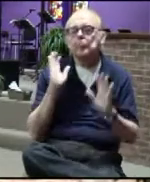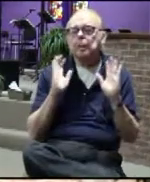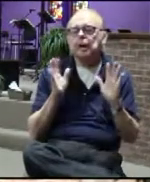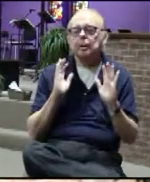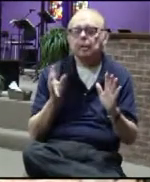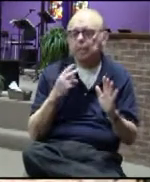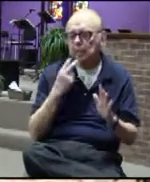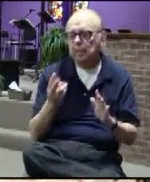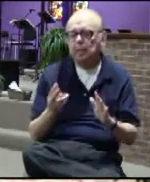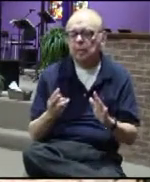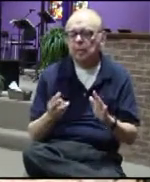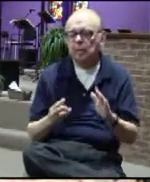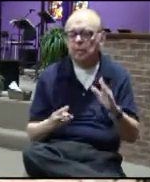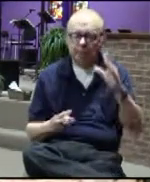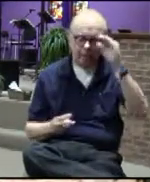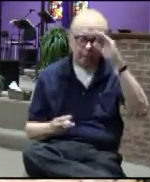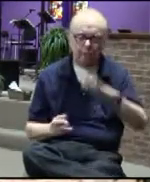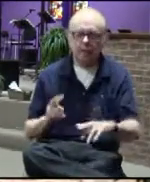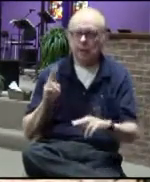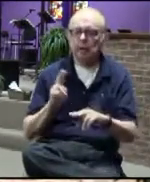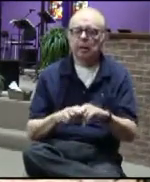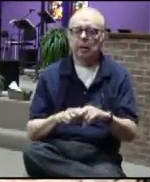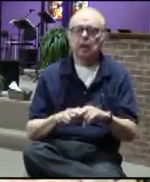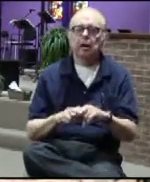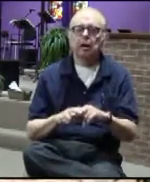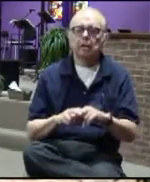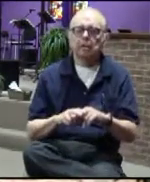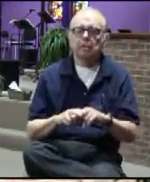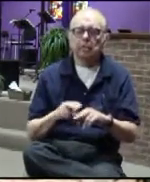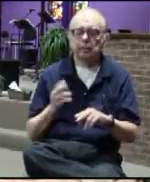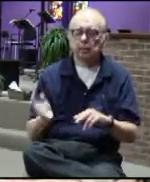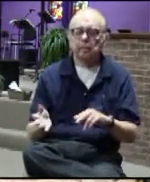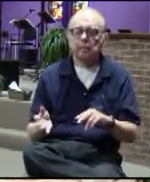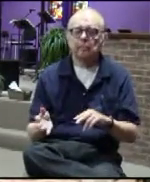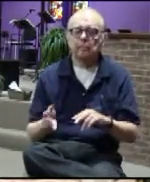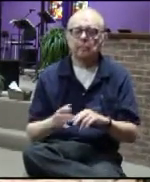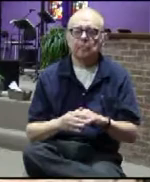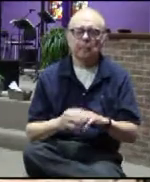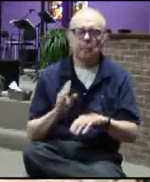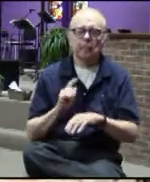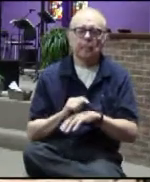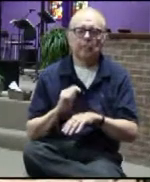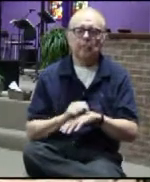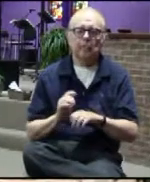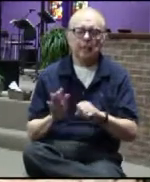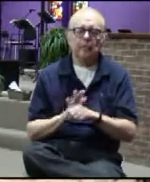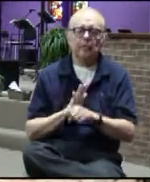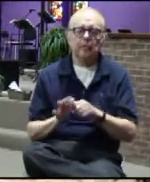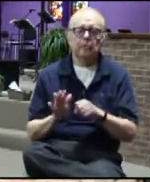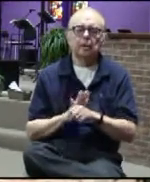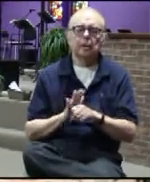When they see this little boy sitting there. The temple filled.